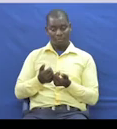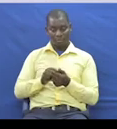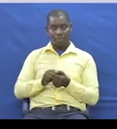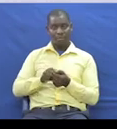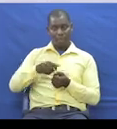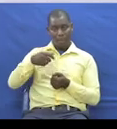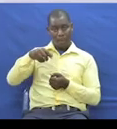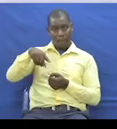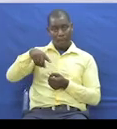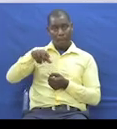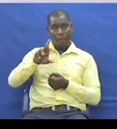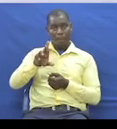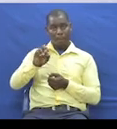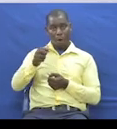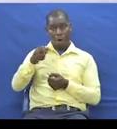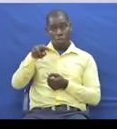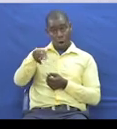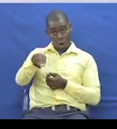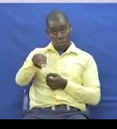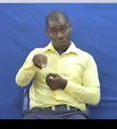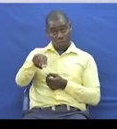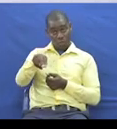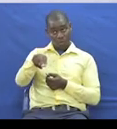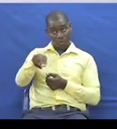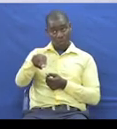proton. The proton.